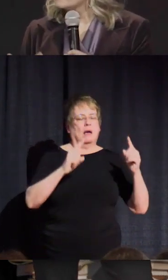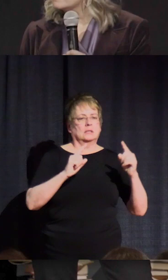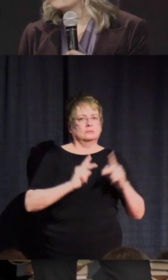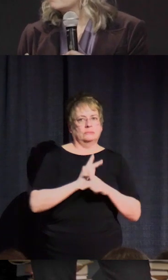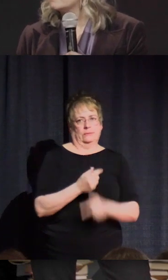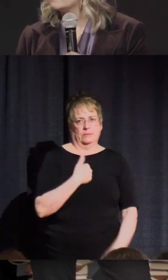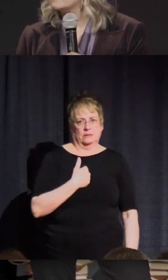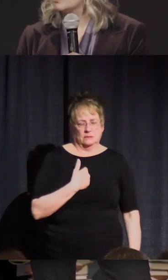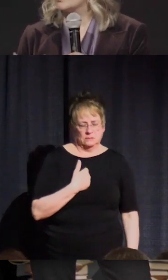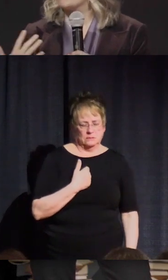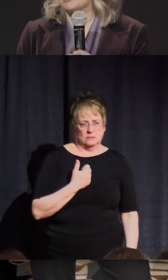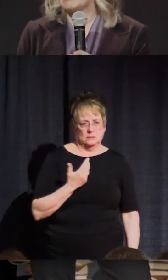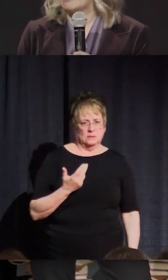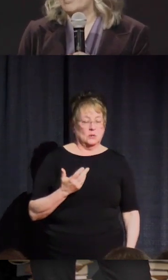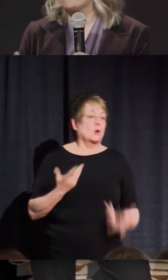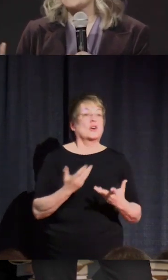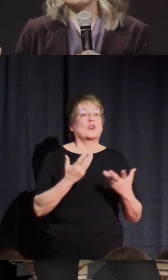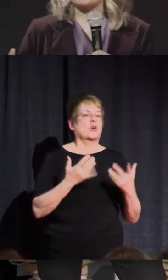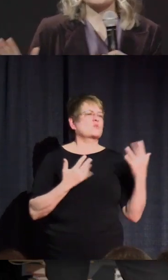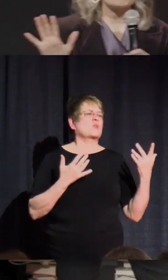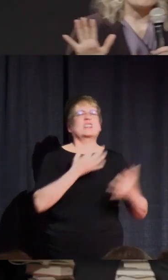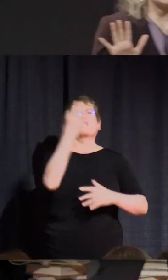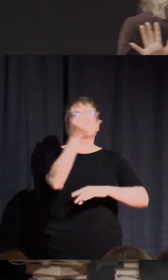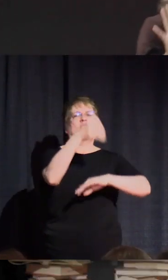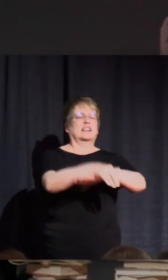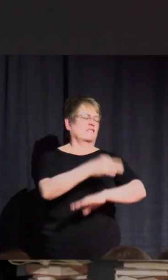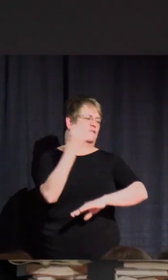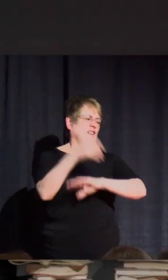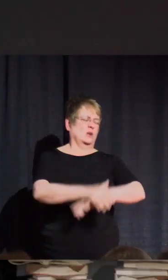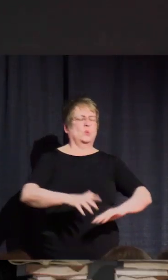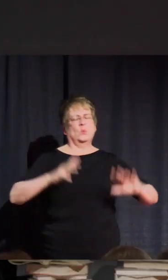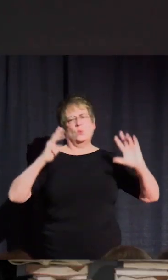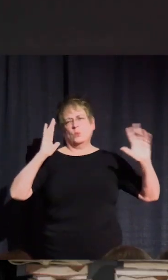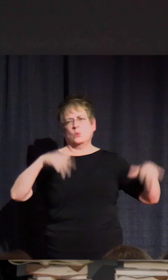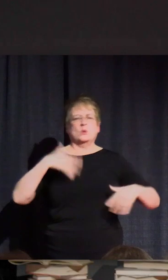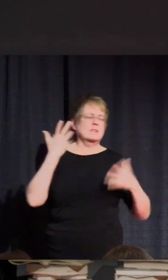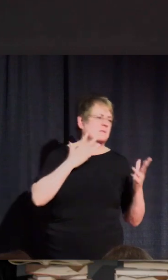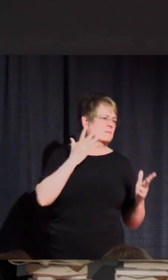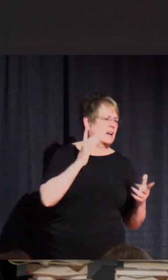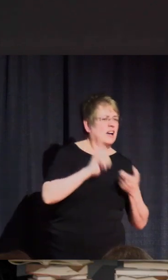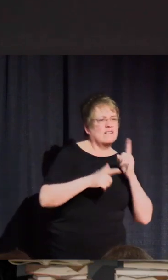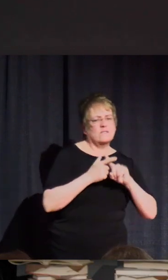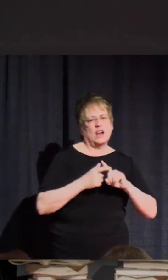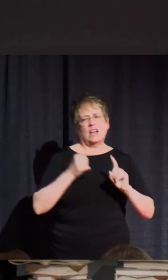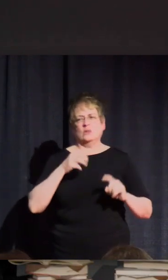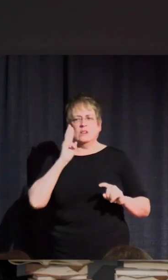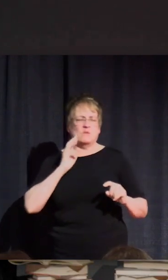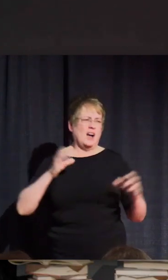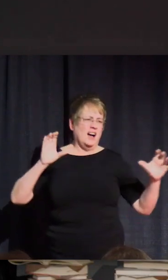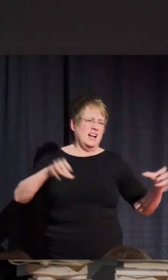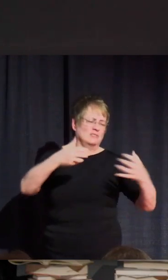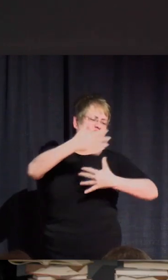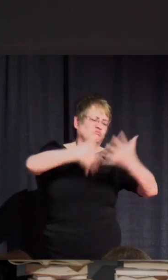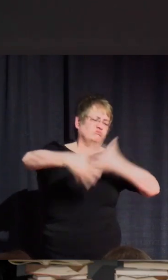breath. Or Friday night, right? Friday night was always a wonderful night. I'd go out, grab a glass of wine, have some friends over, right?